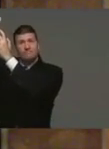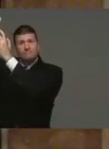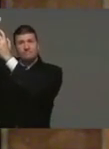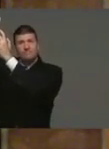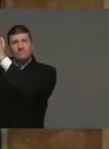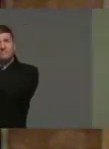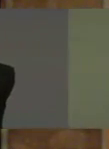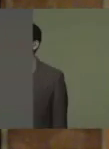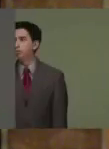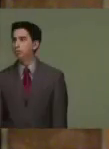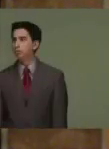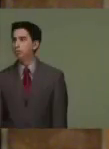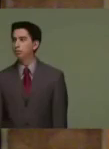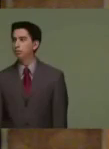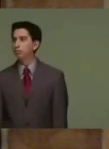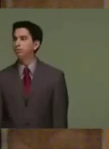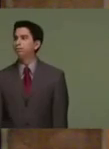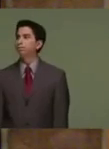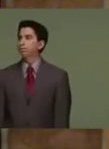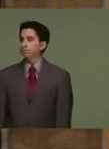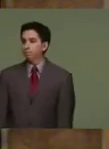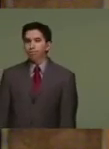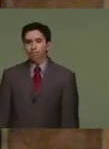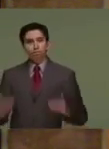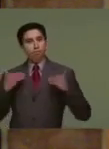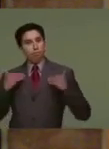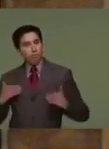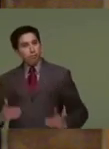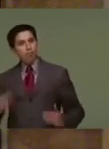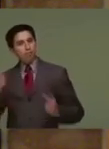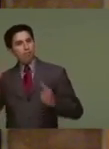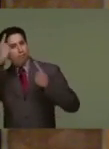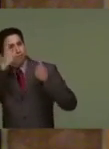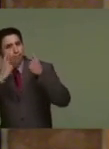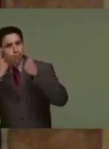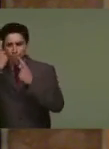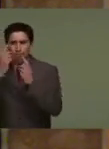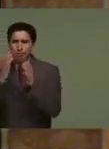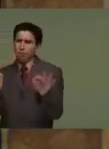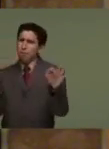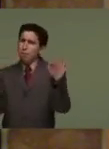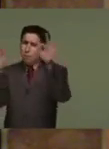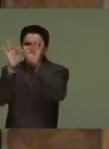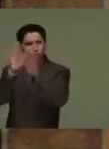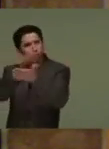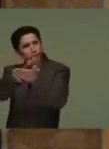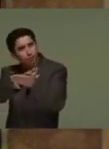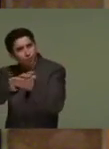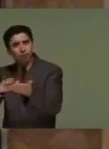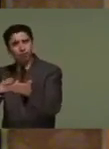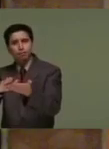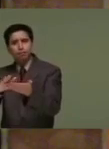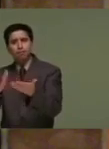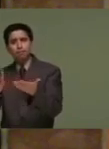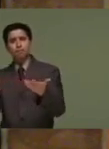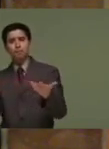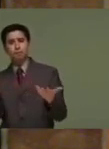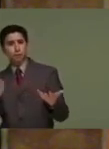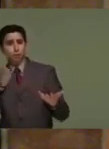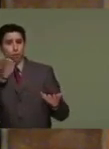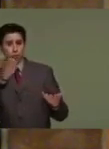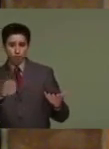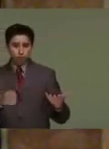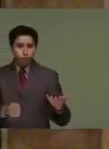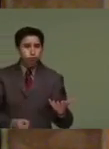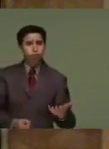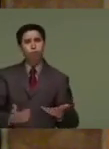more important things. And the more important things are your friends, your family, your children, and your future and your